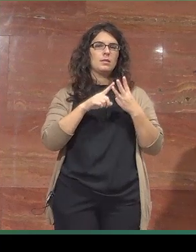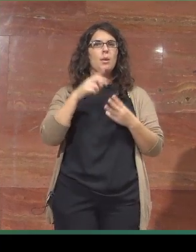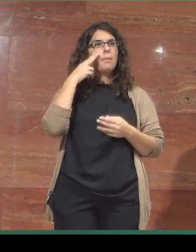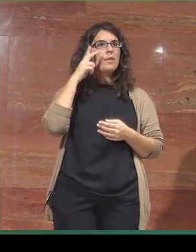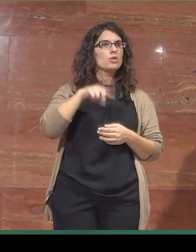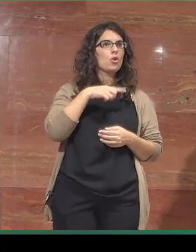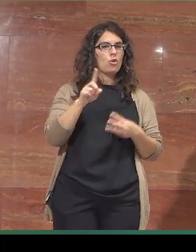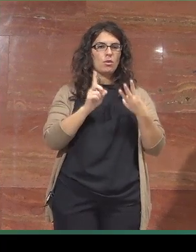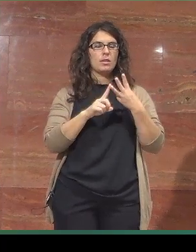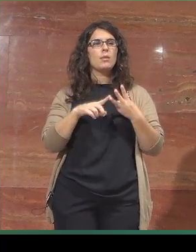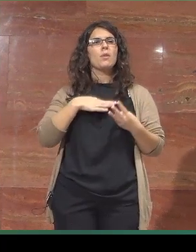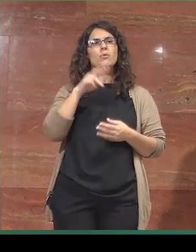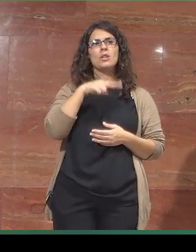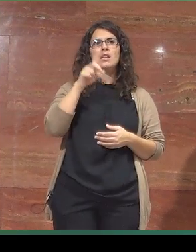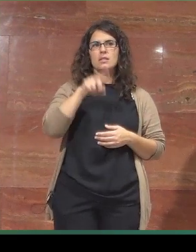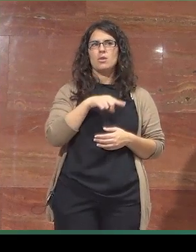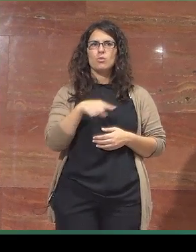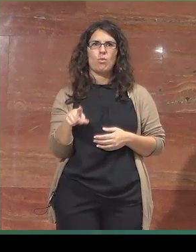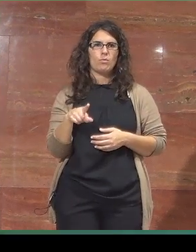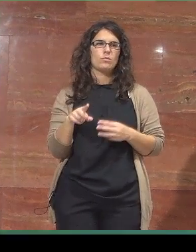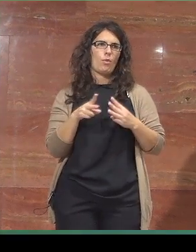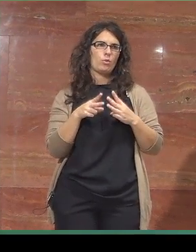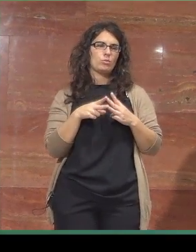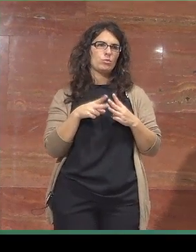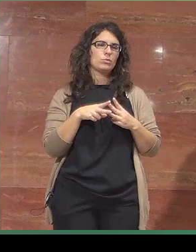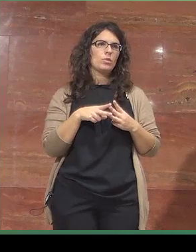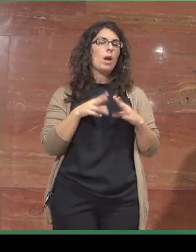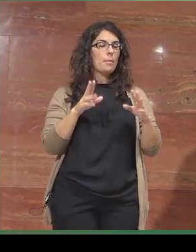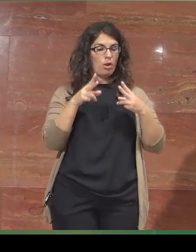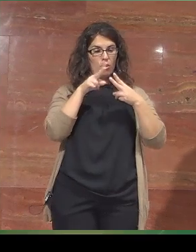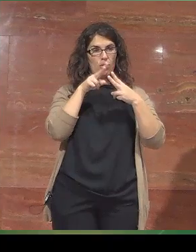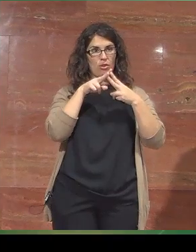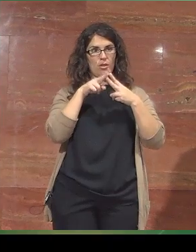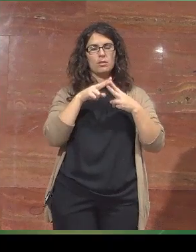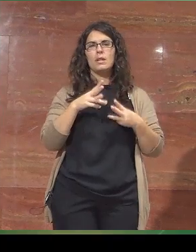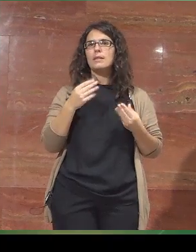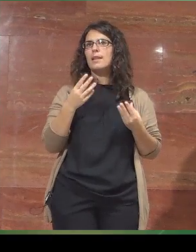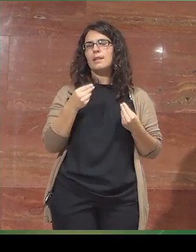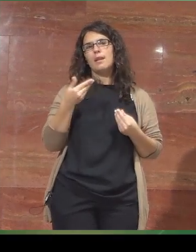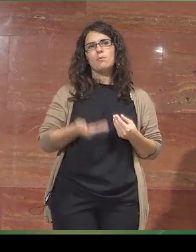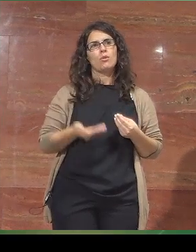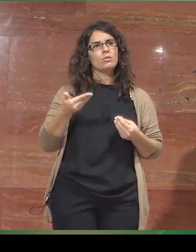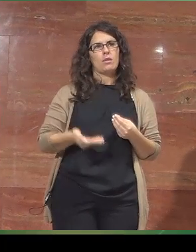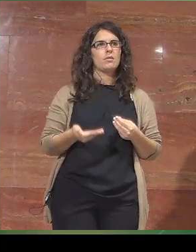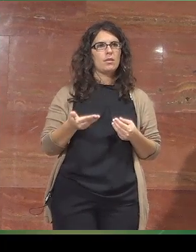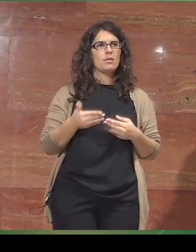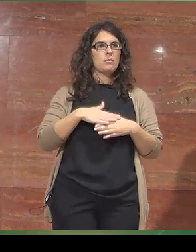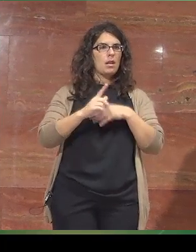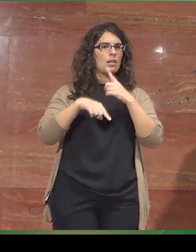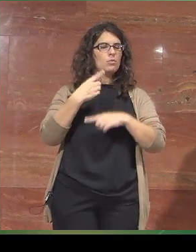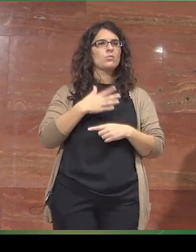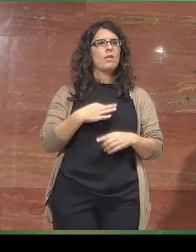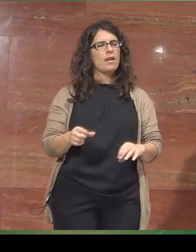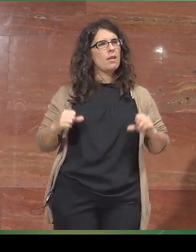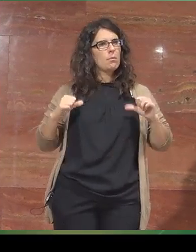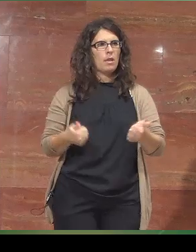elements. But these two first are so important to start the connection